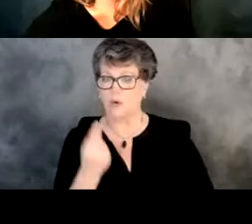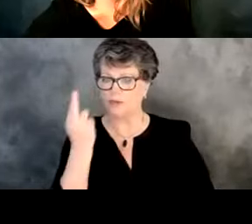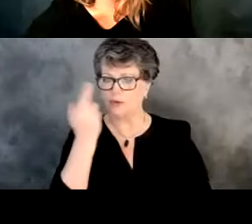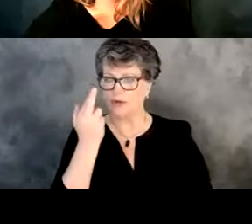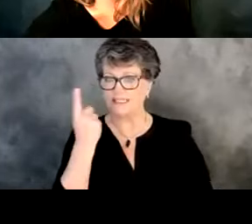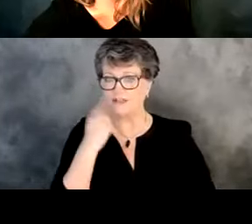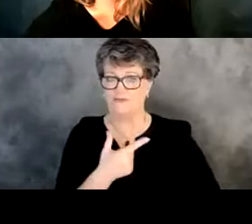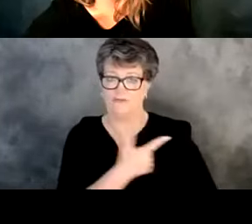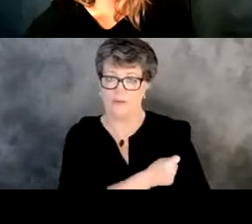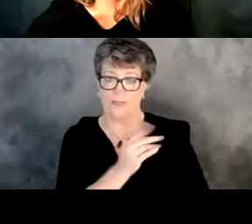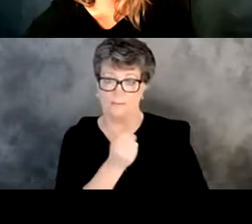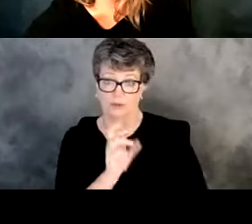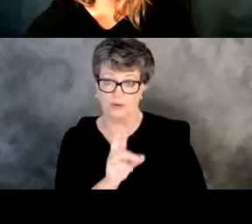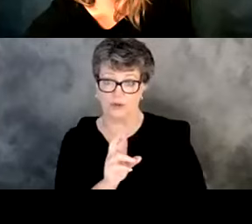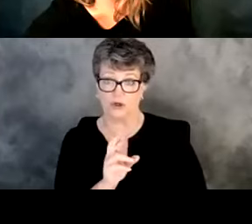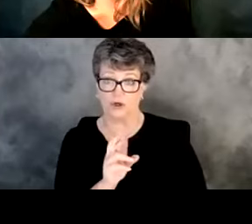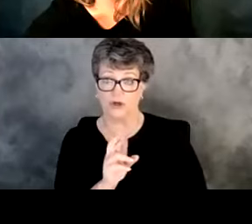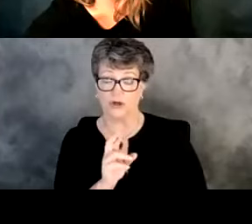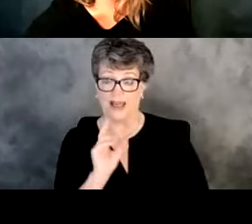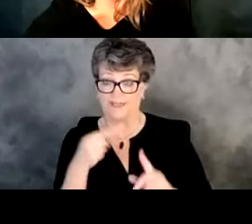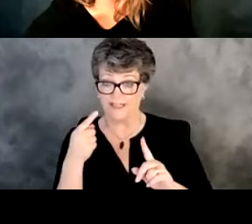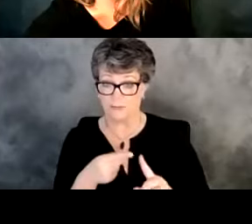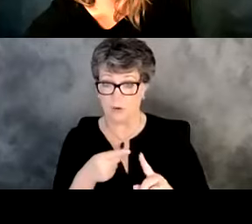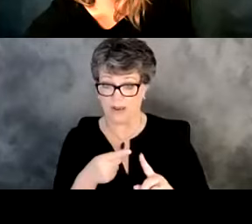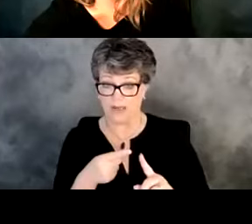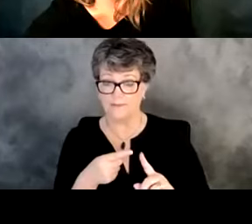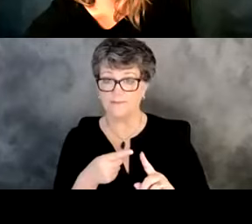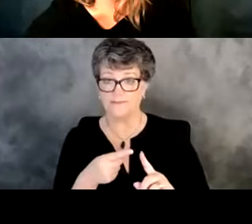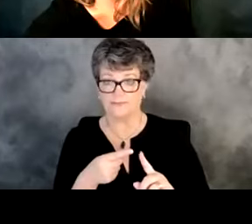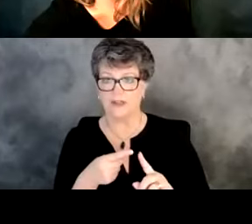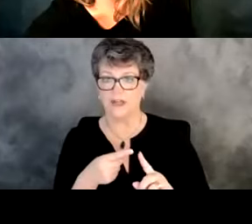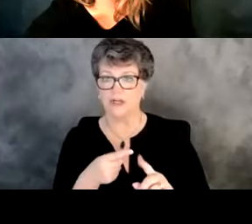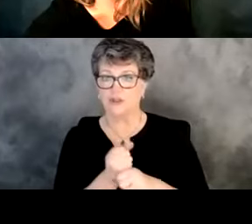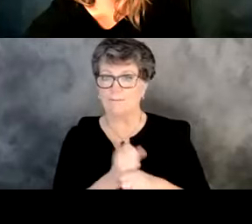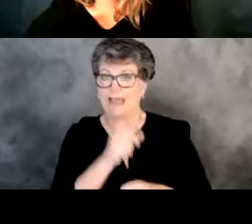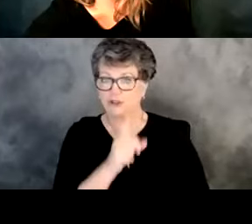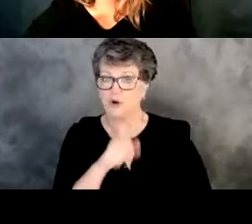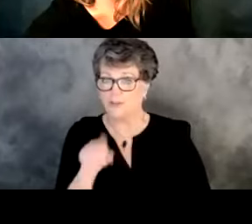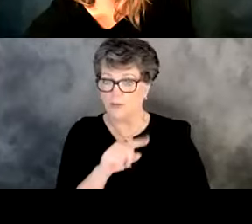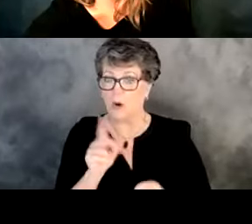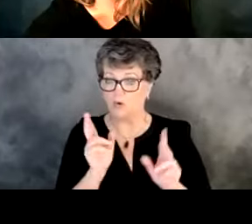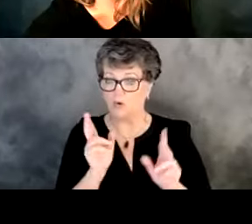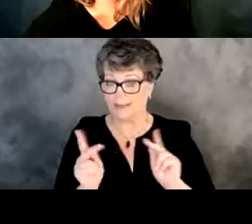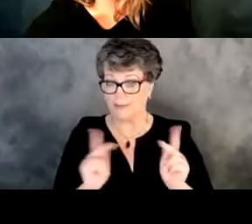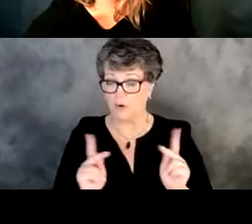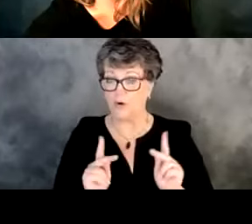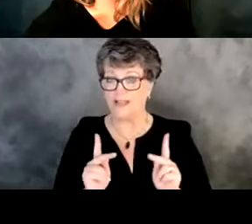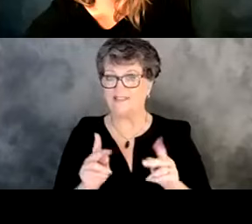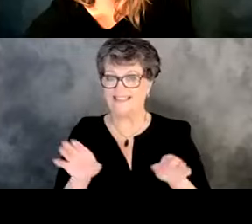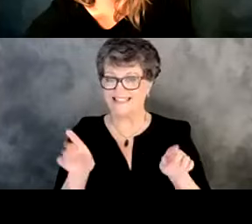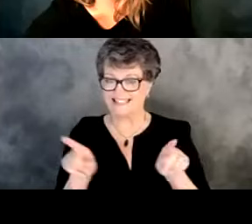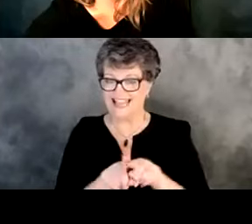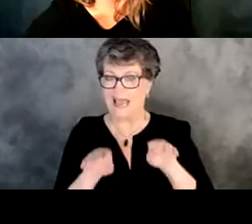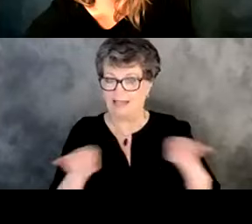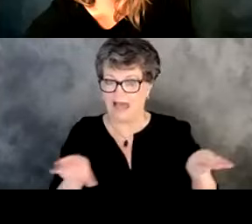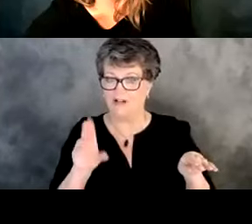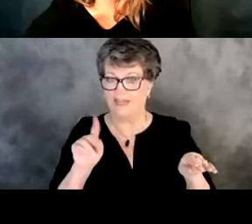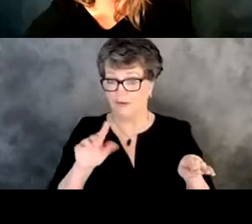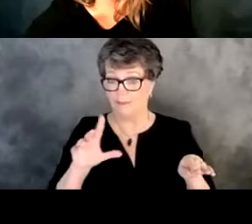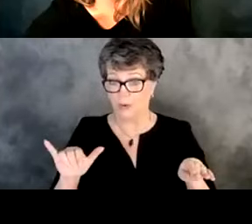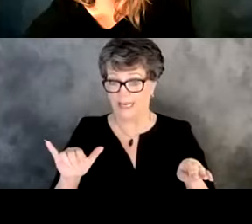booster, at least at this point, is in order to make sure that those patients get the same level of immunity